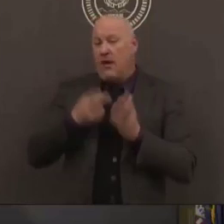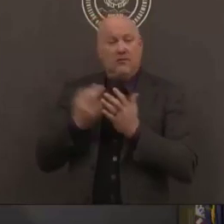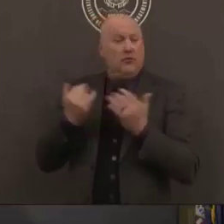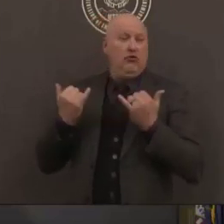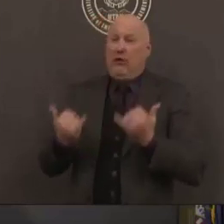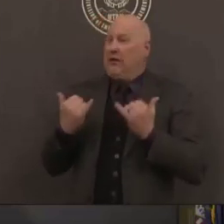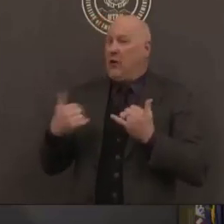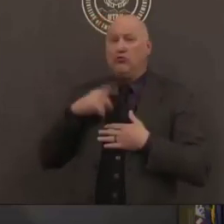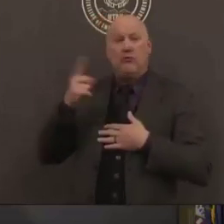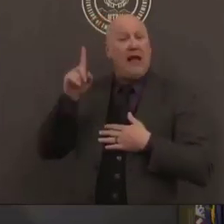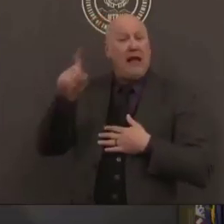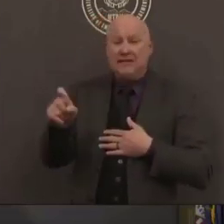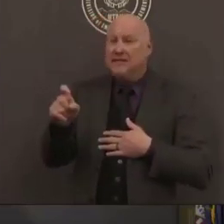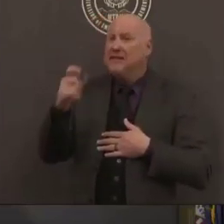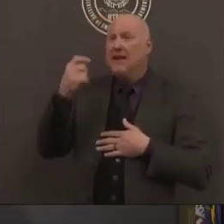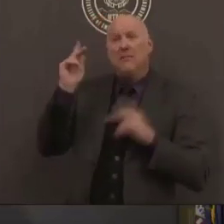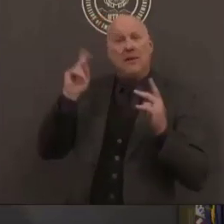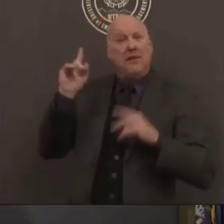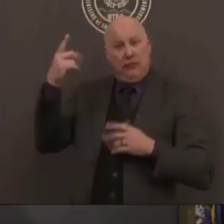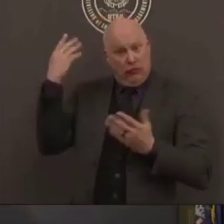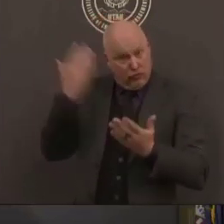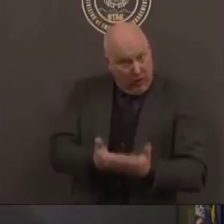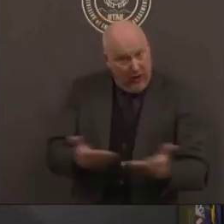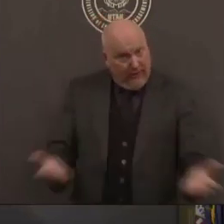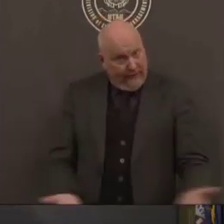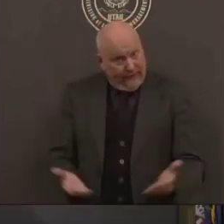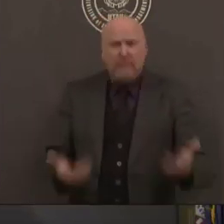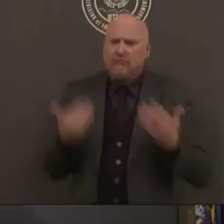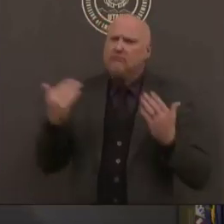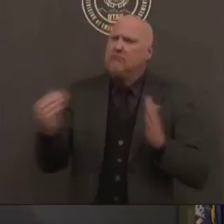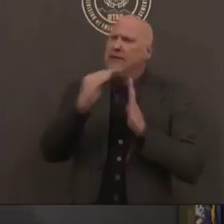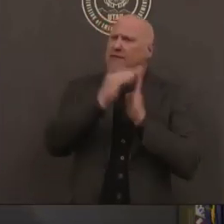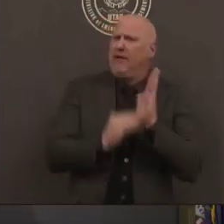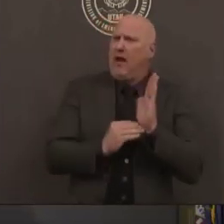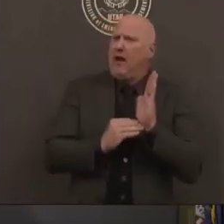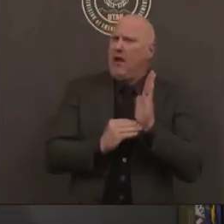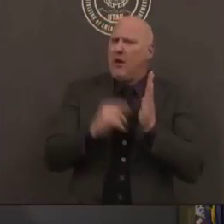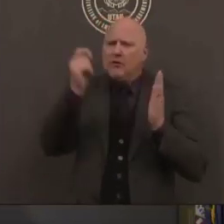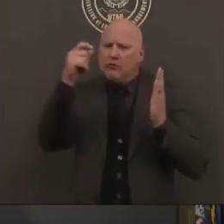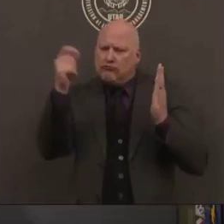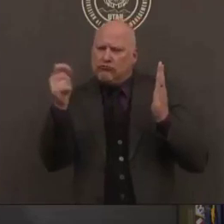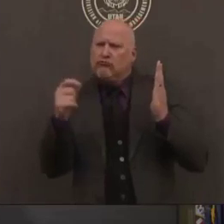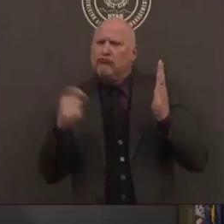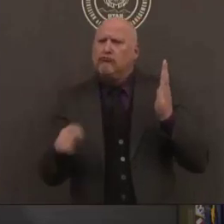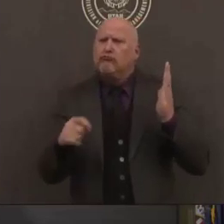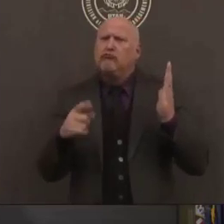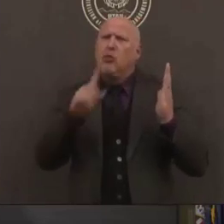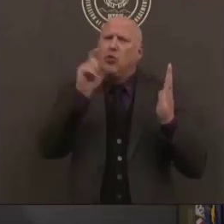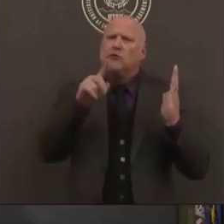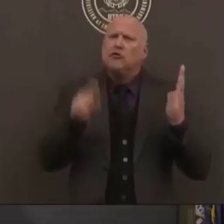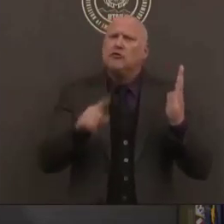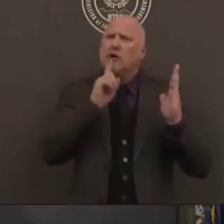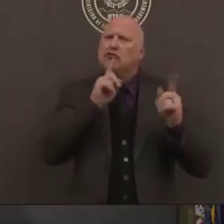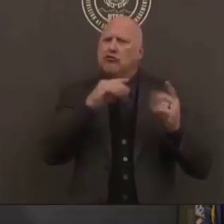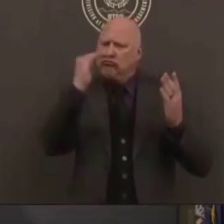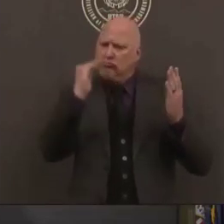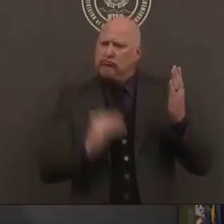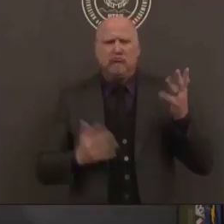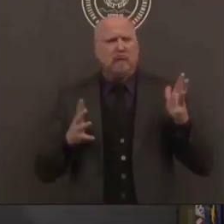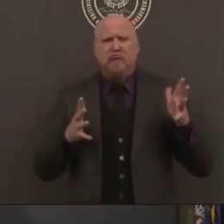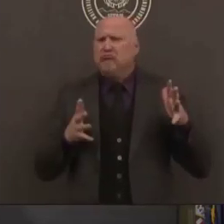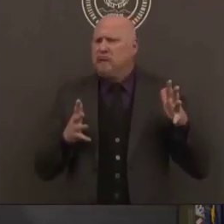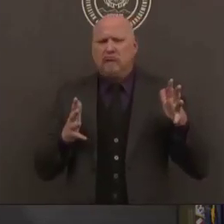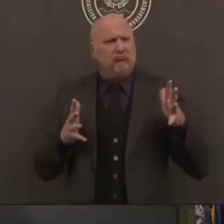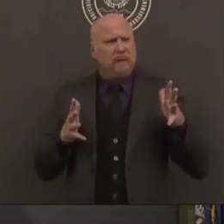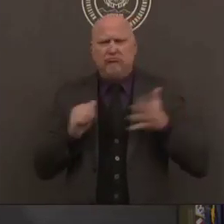at entry.utah.gov. That's the URL that has been delivered over the wireless emergency alert since Friday. Those alerts